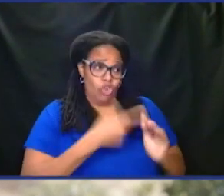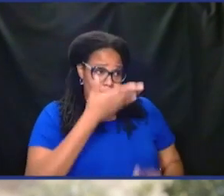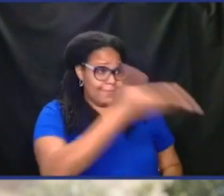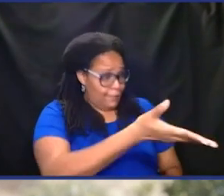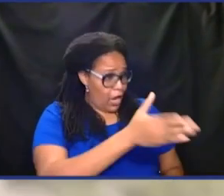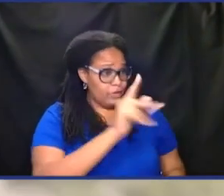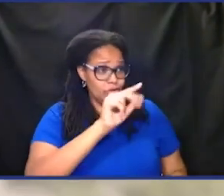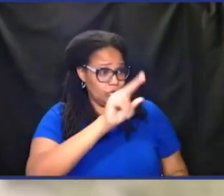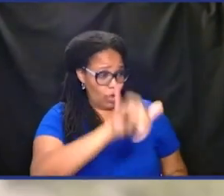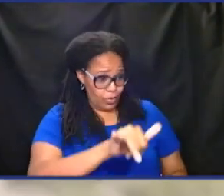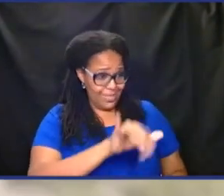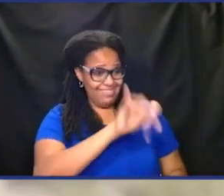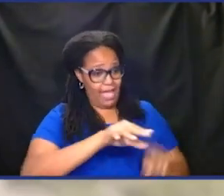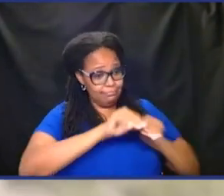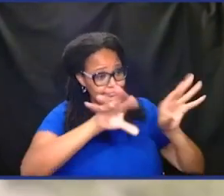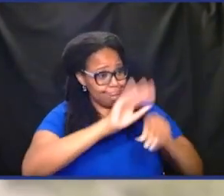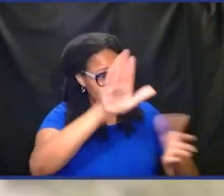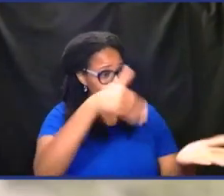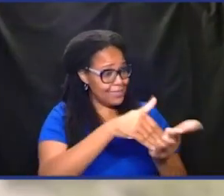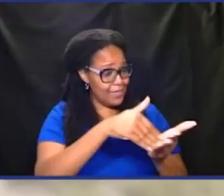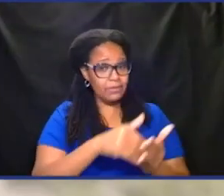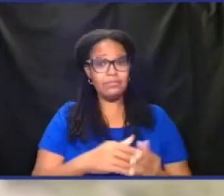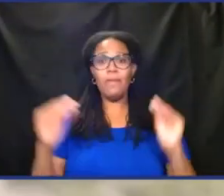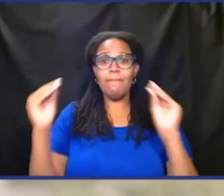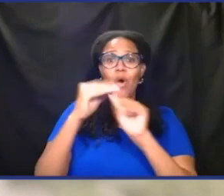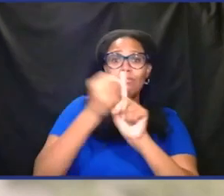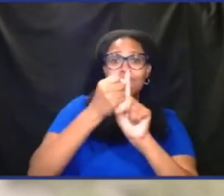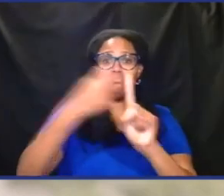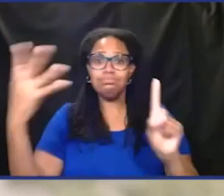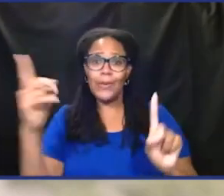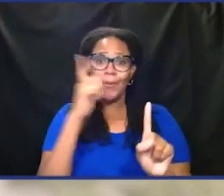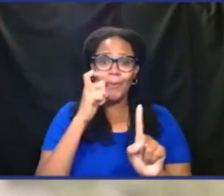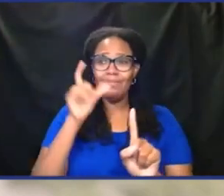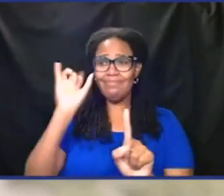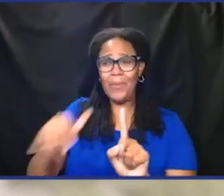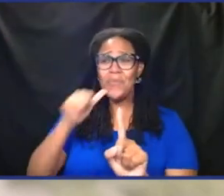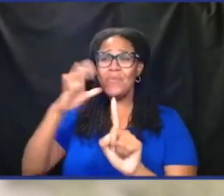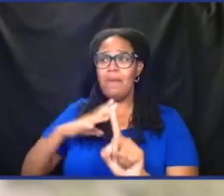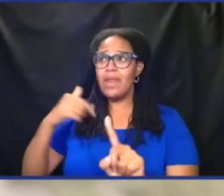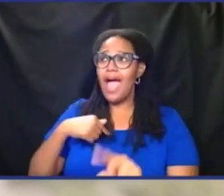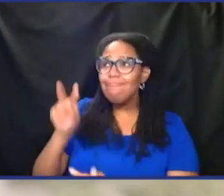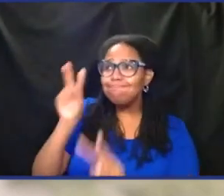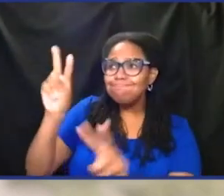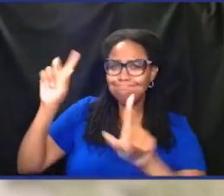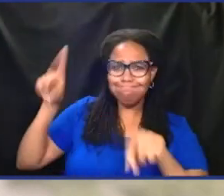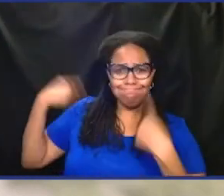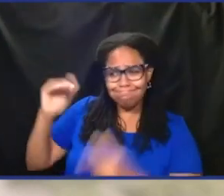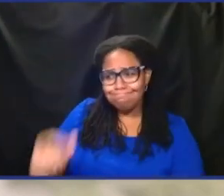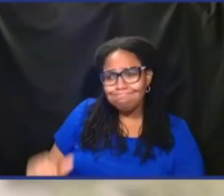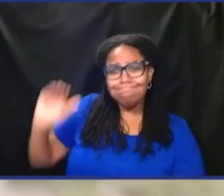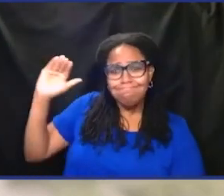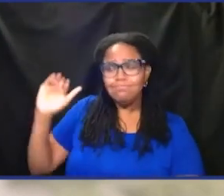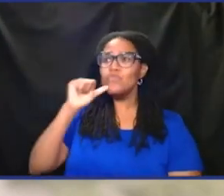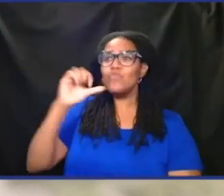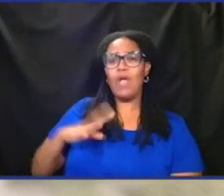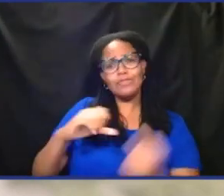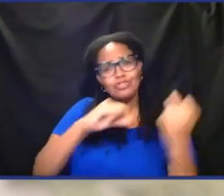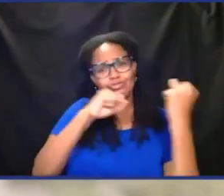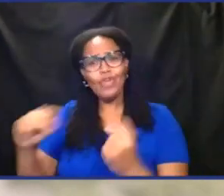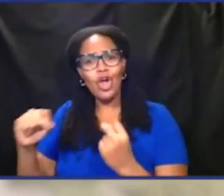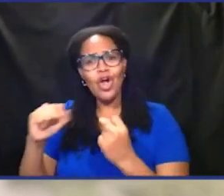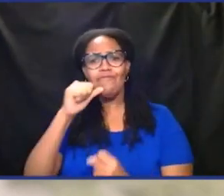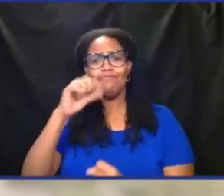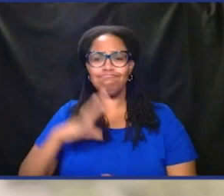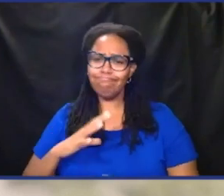Distribution Center. Here to tell us more is someone I've admired through my childhood, a woman who's shown us the powerful magic of strong